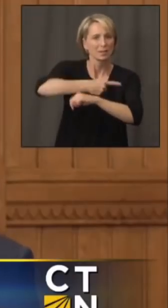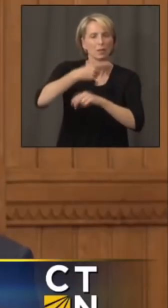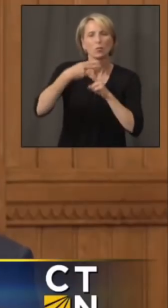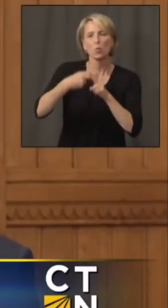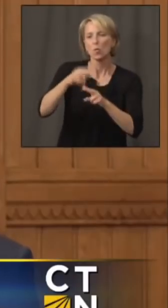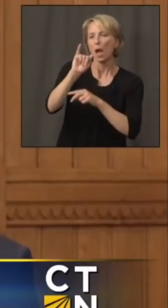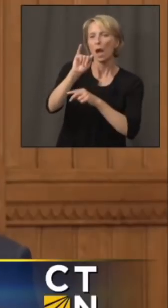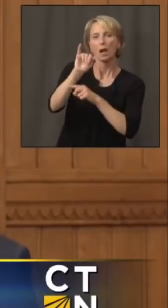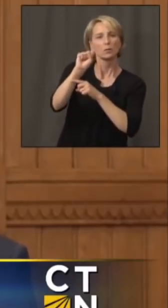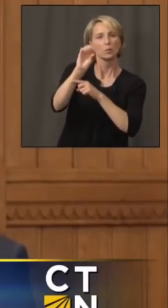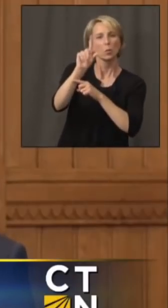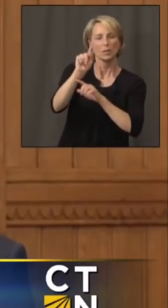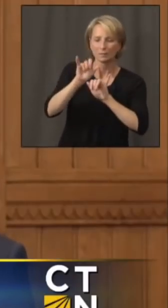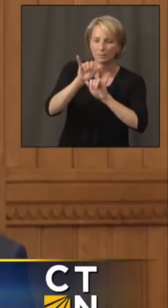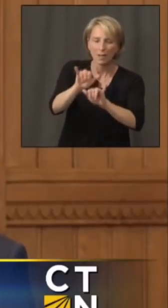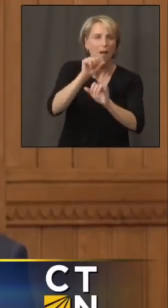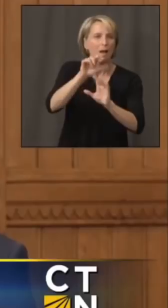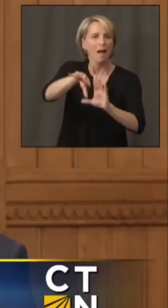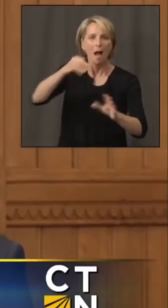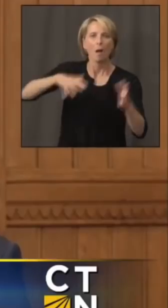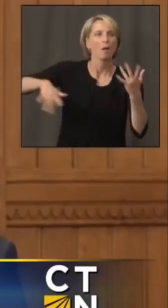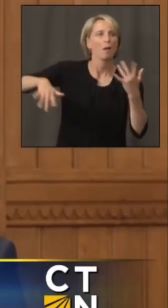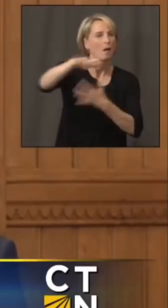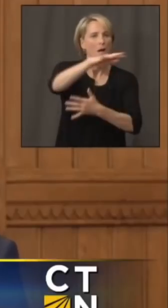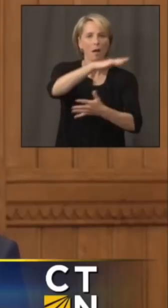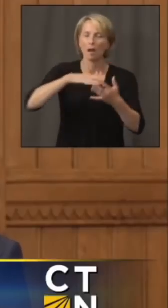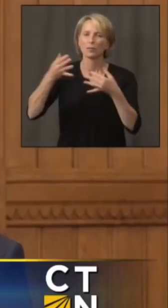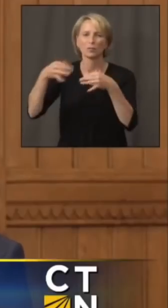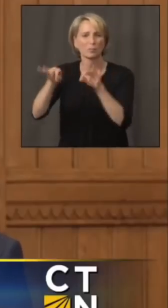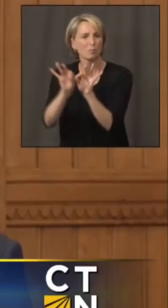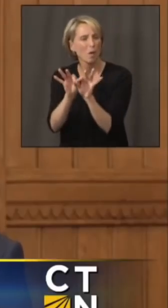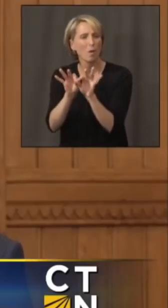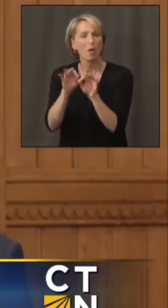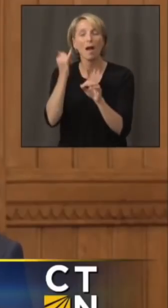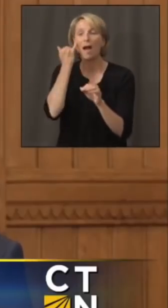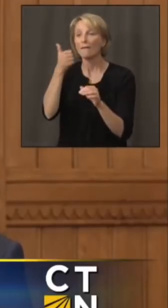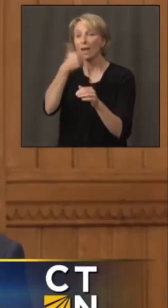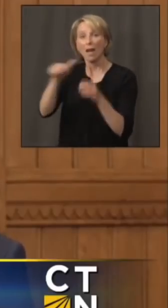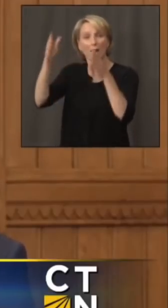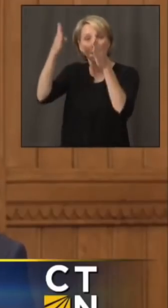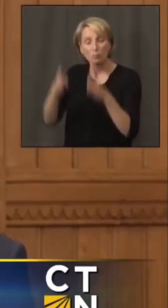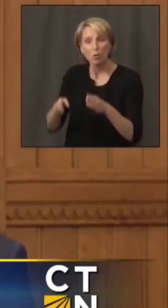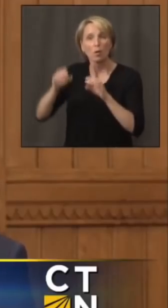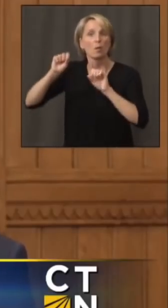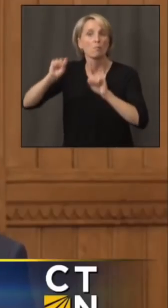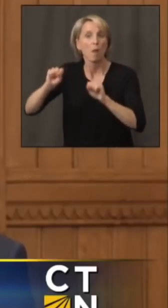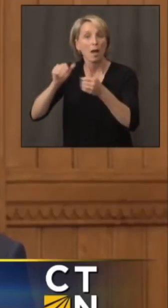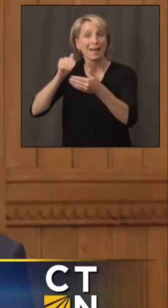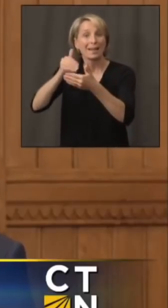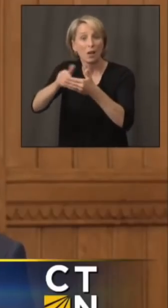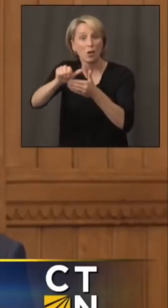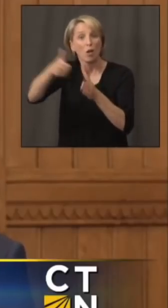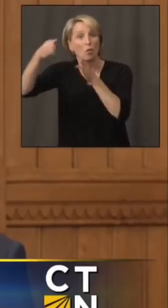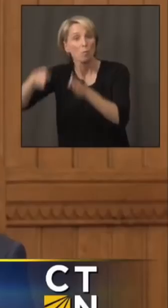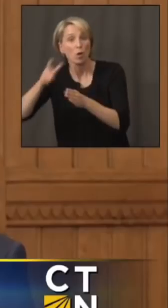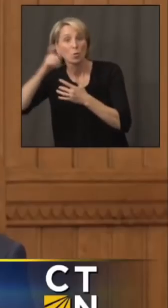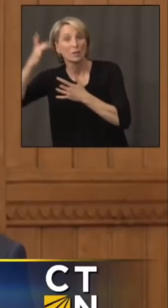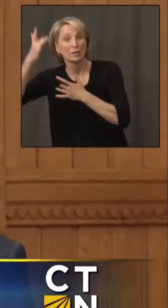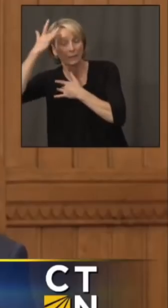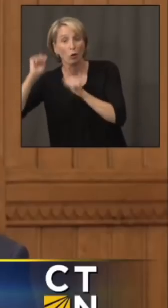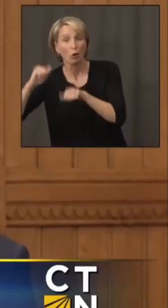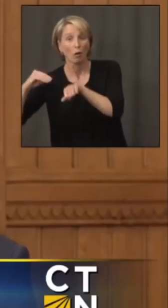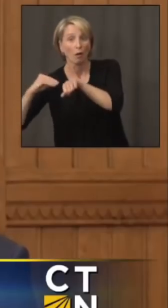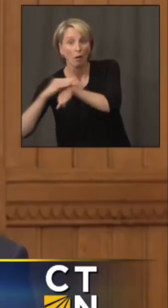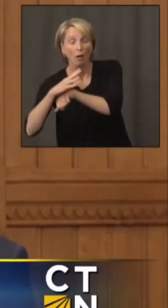an important individual responsibility for anyone who's been contacted or exposed, but it's also a community responsibility when we're working